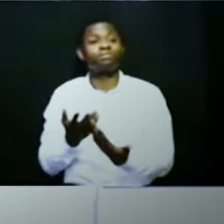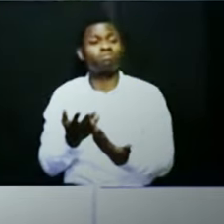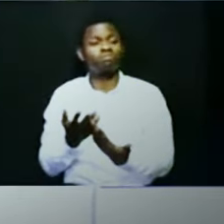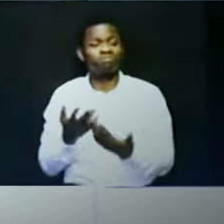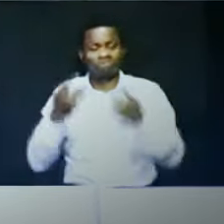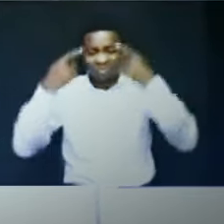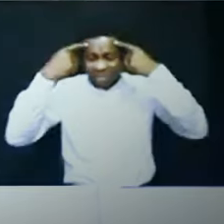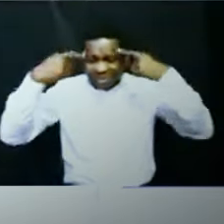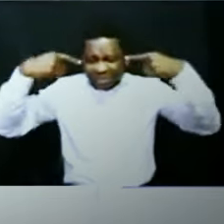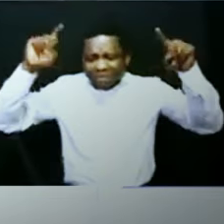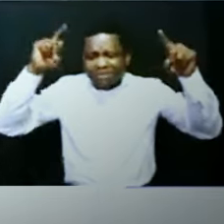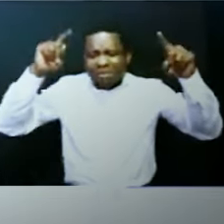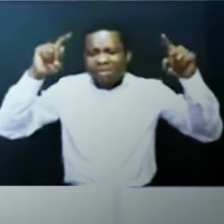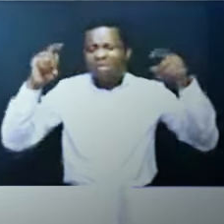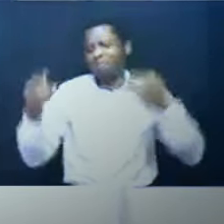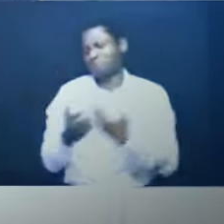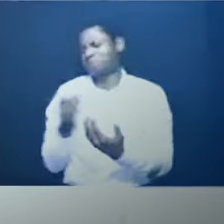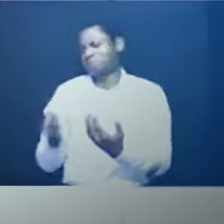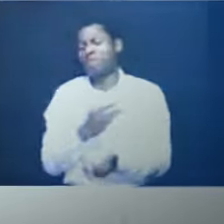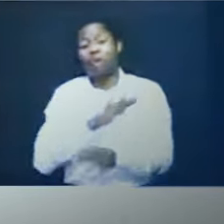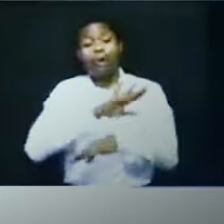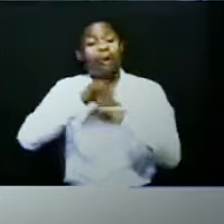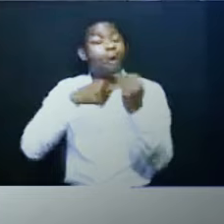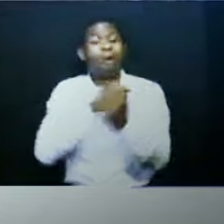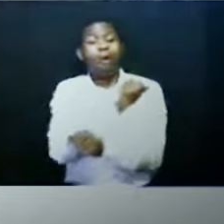Success is basic for all of us.